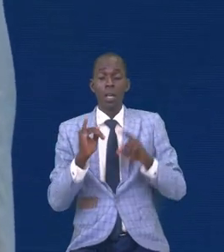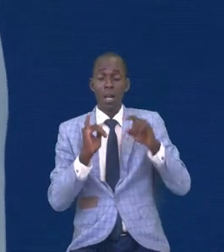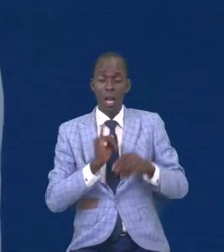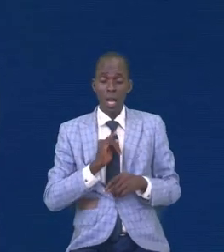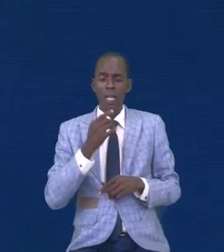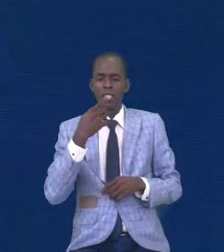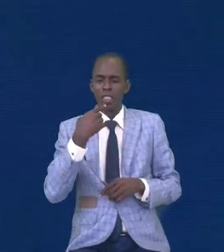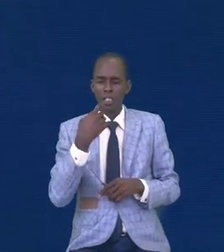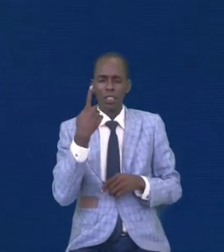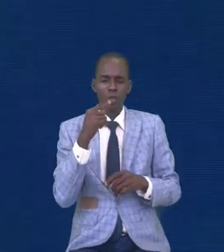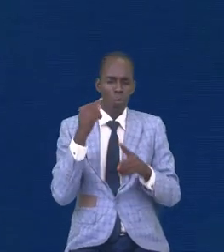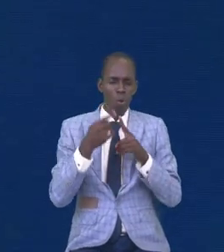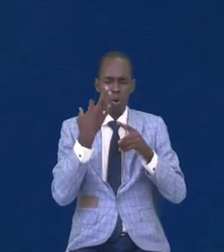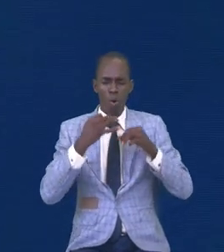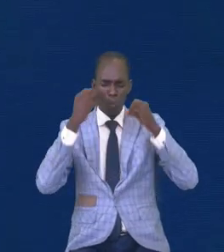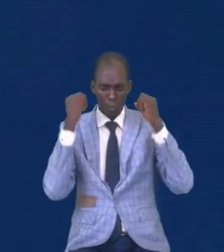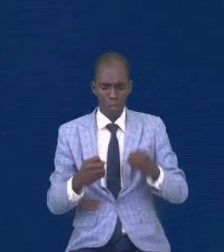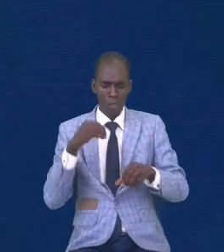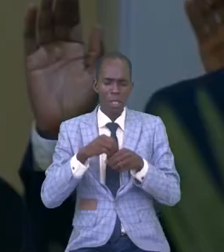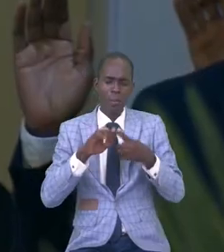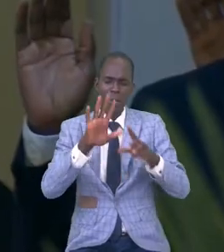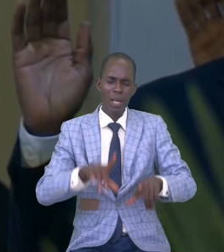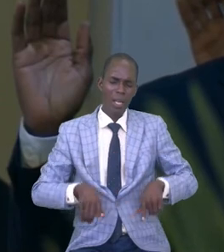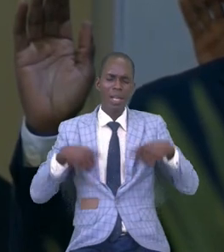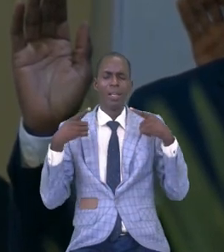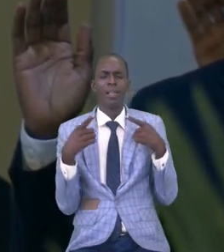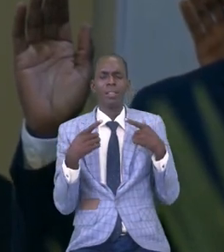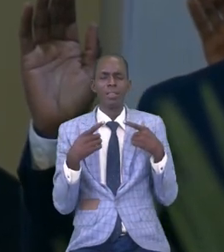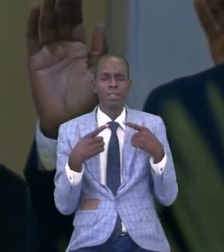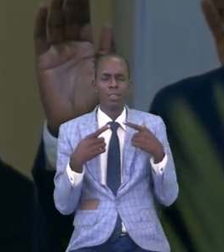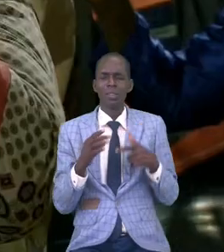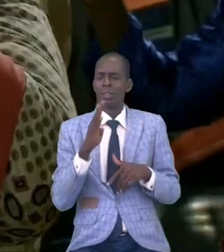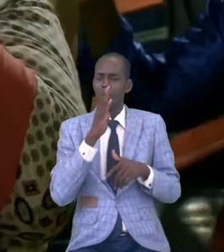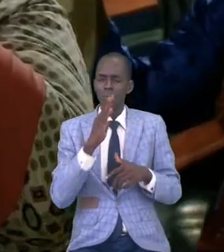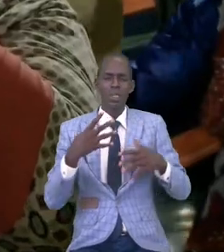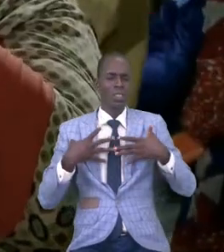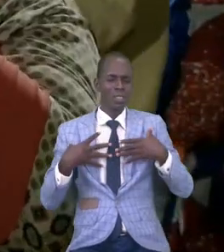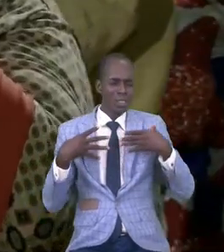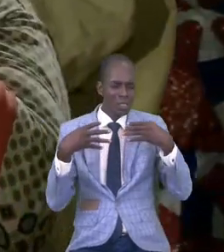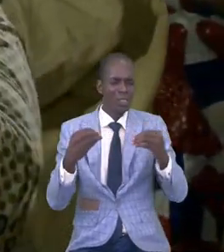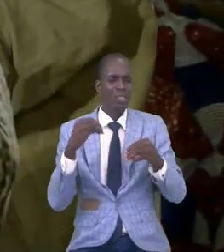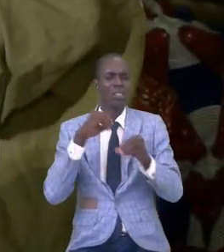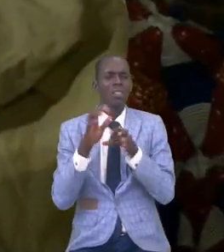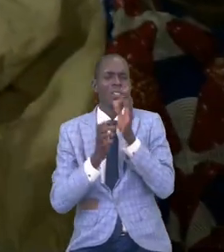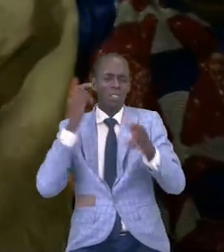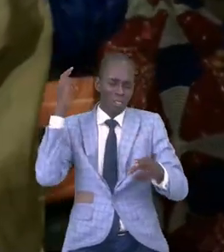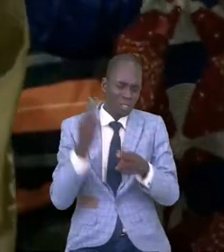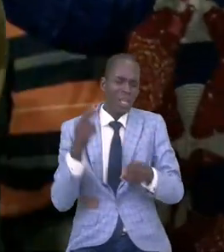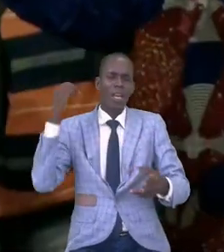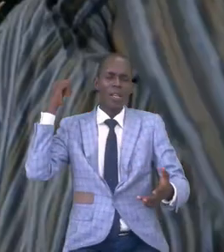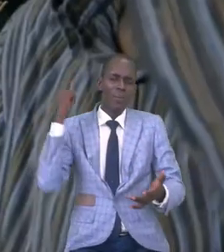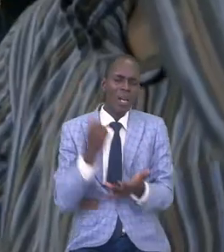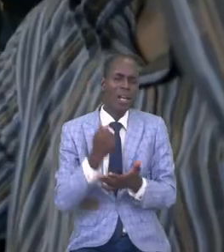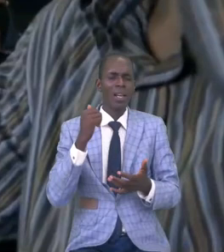the word of power into your life. Be healed in Jesus'